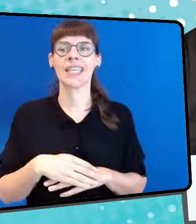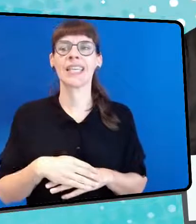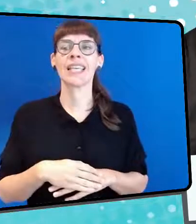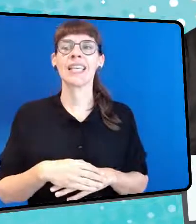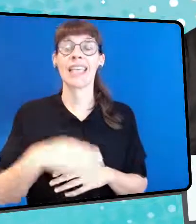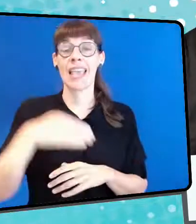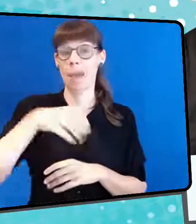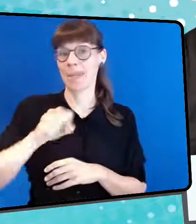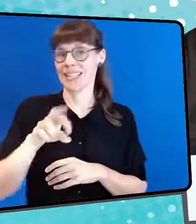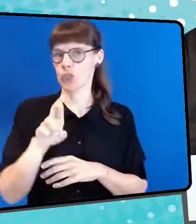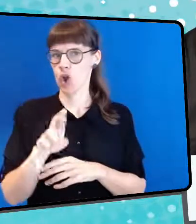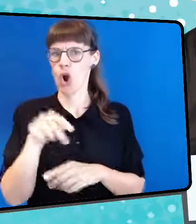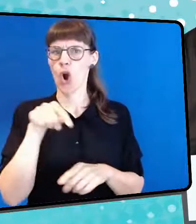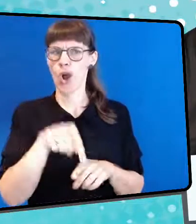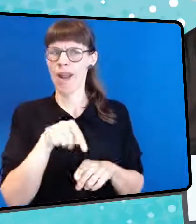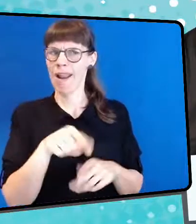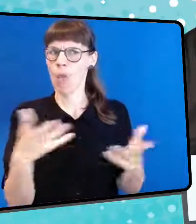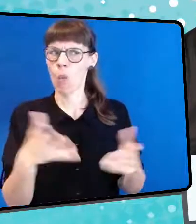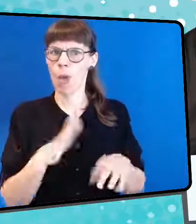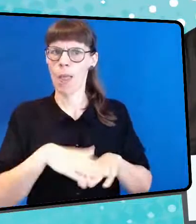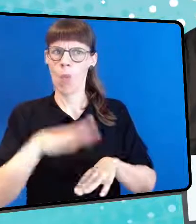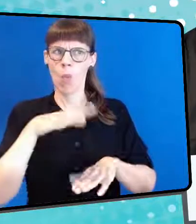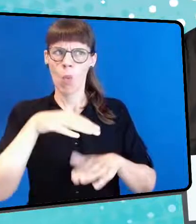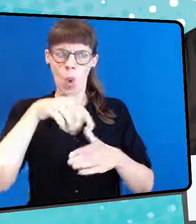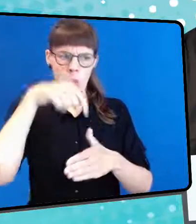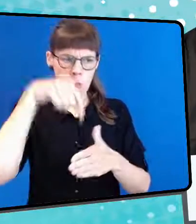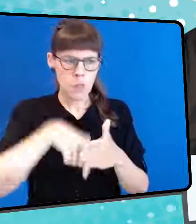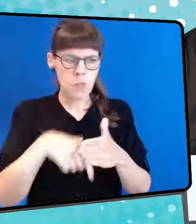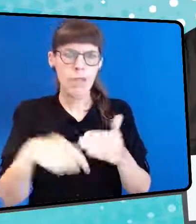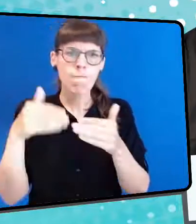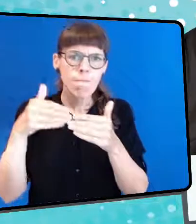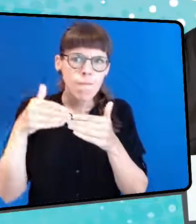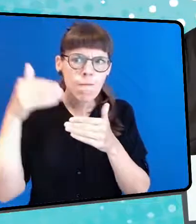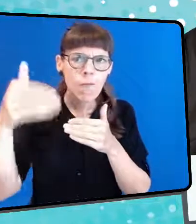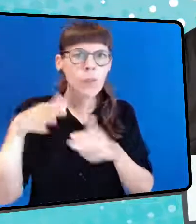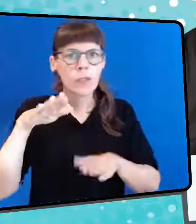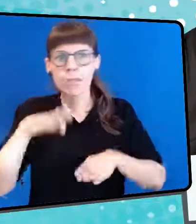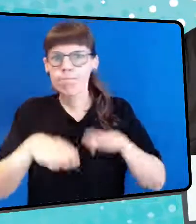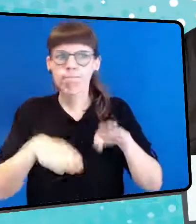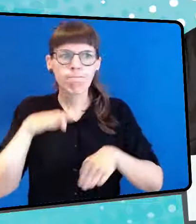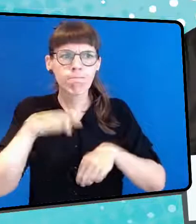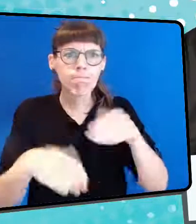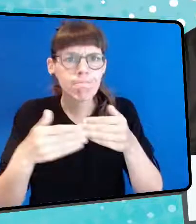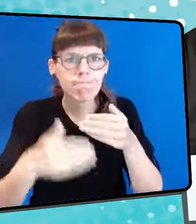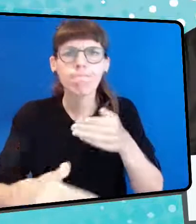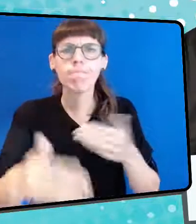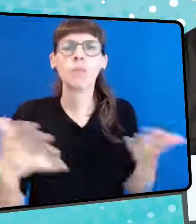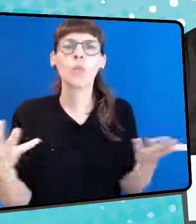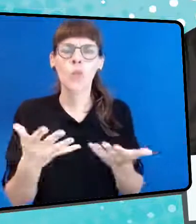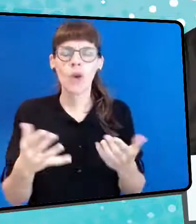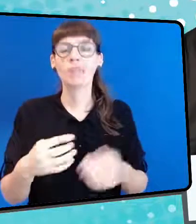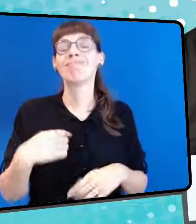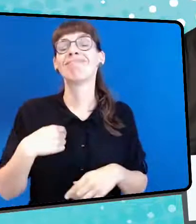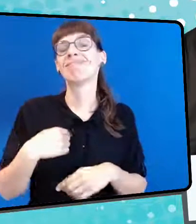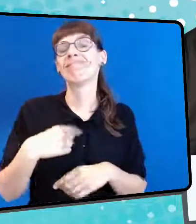really deep thinking about the future. And so I'm based in our research lab in Cambridge, UK.